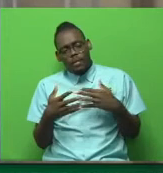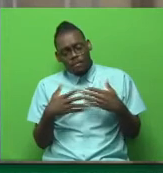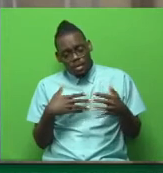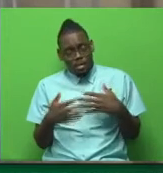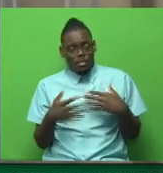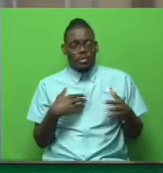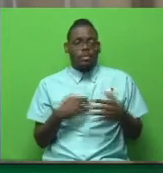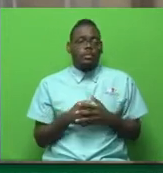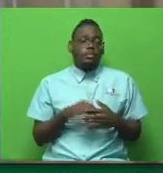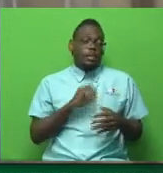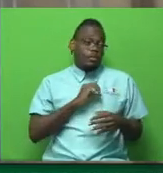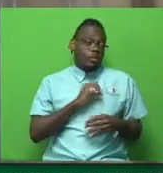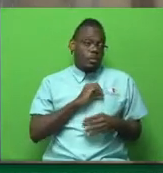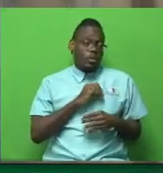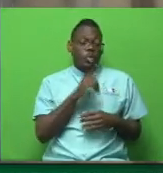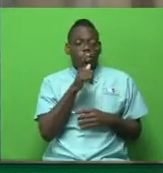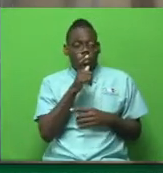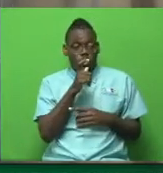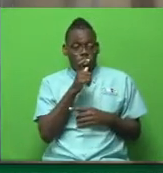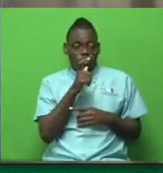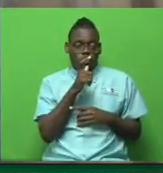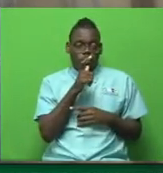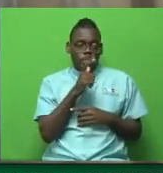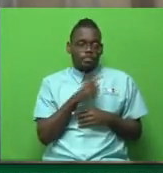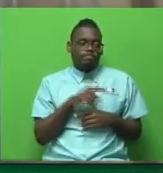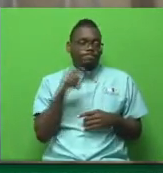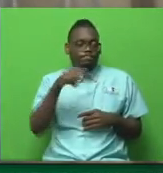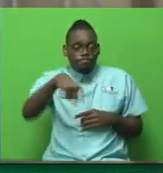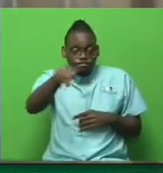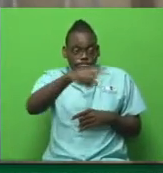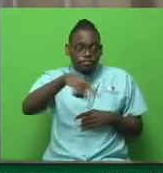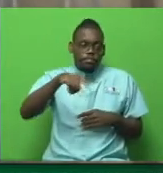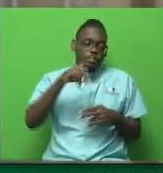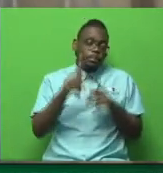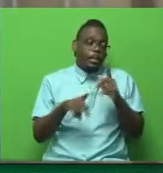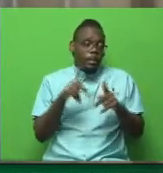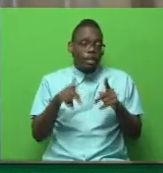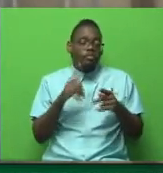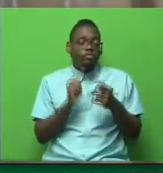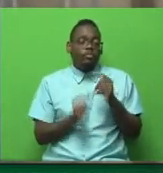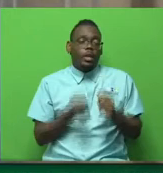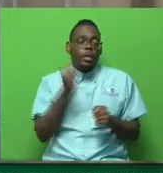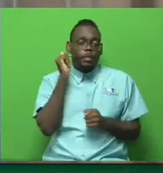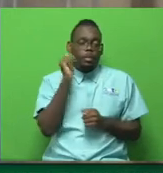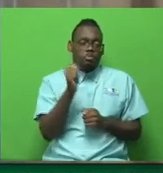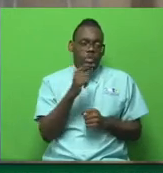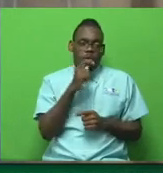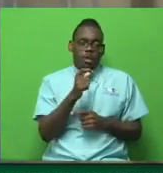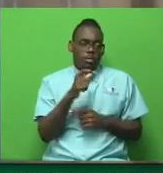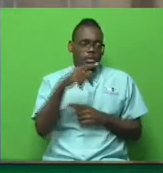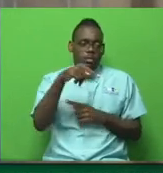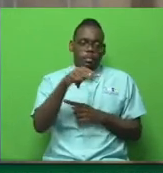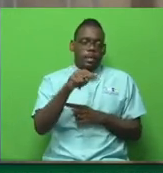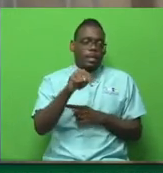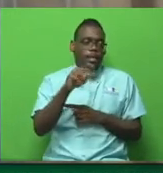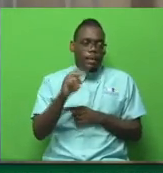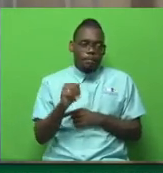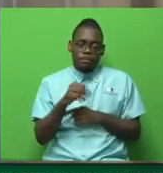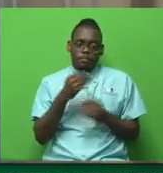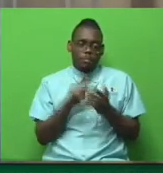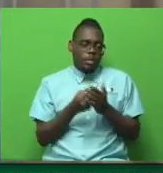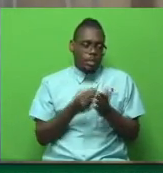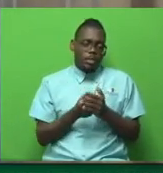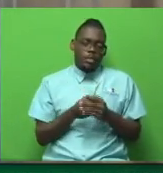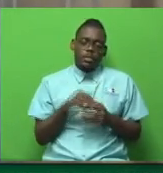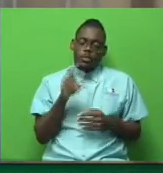the taxpayers of this country that is not pnm money that is not a member for Diego Martin Northeast money that is not